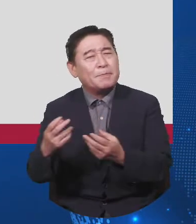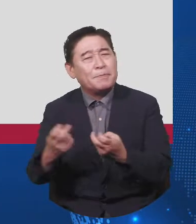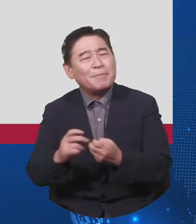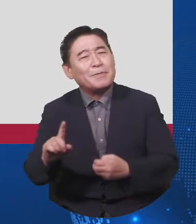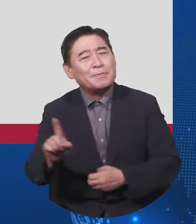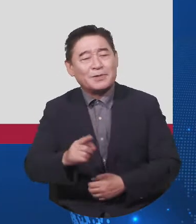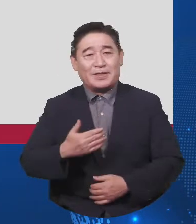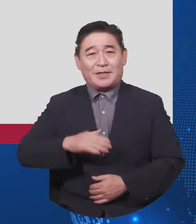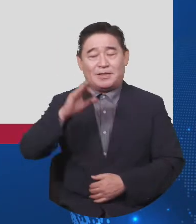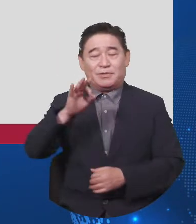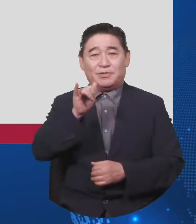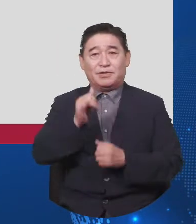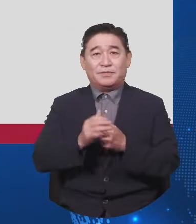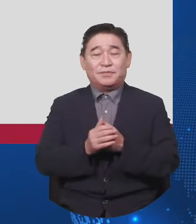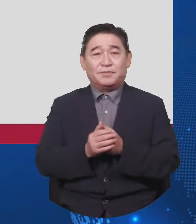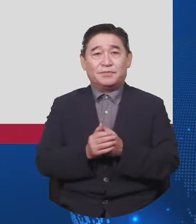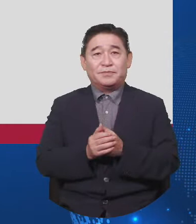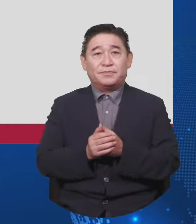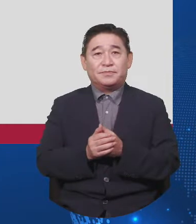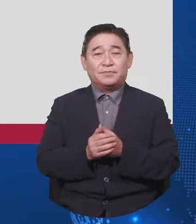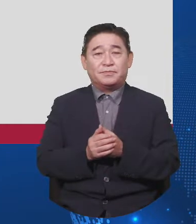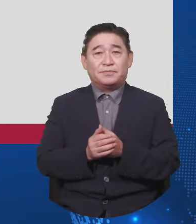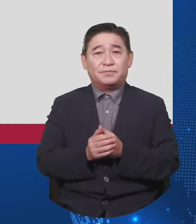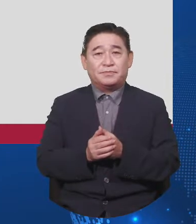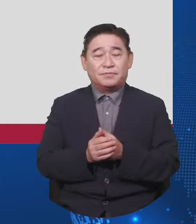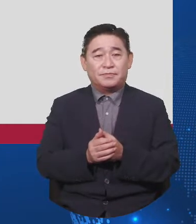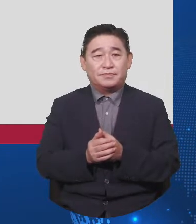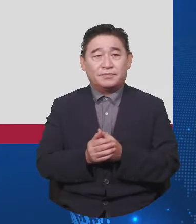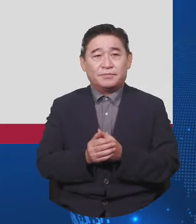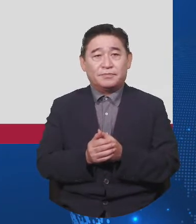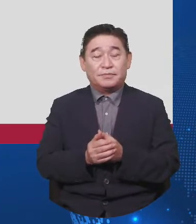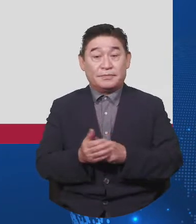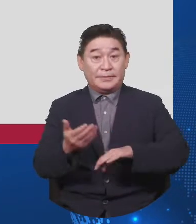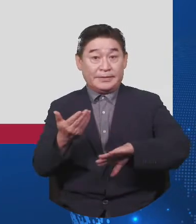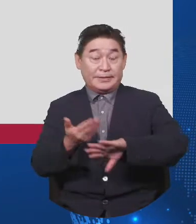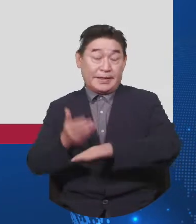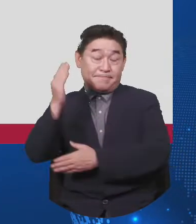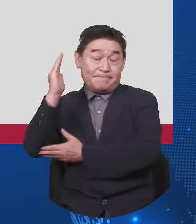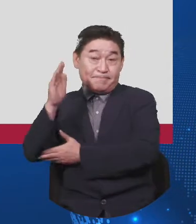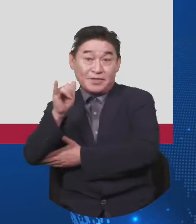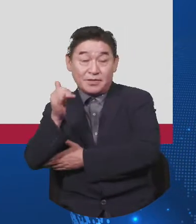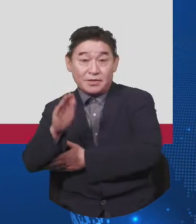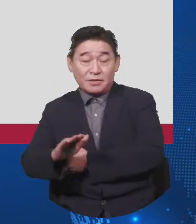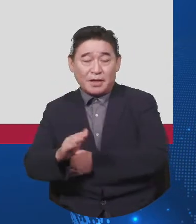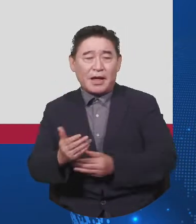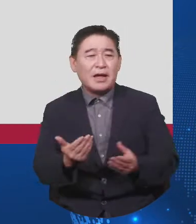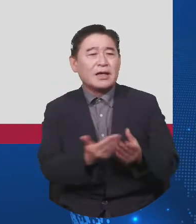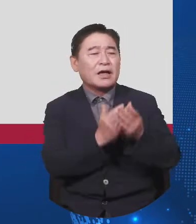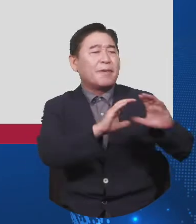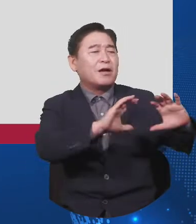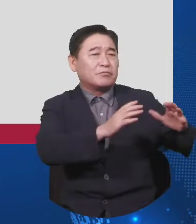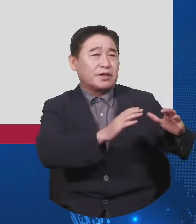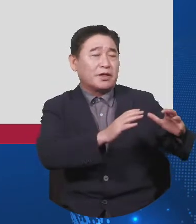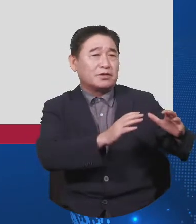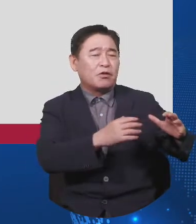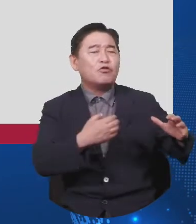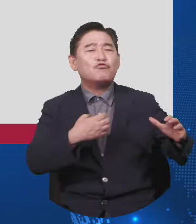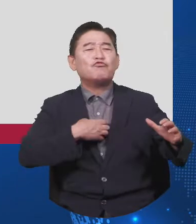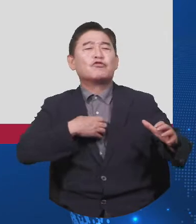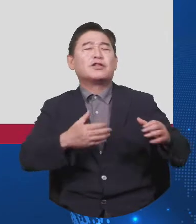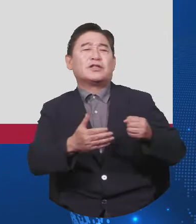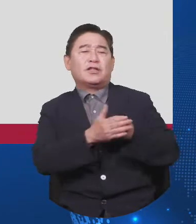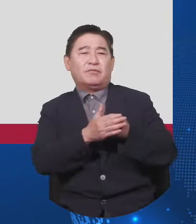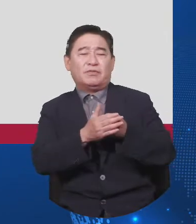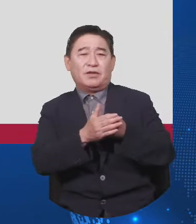regard, Hao Liang-Chu and others, the pressing needs in developing countries because of those crisis situations,